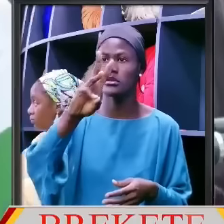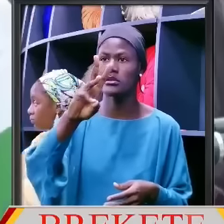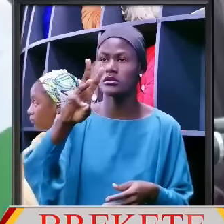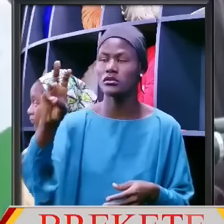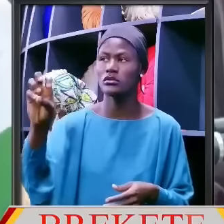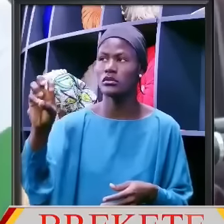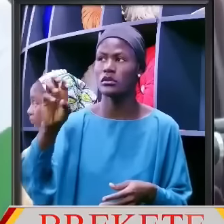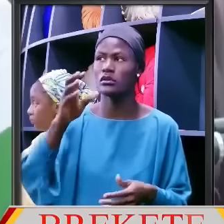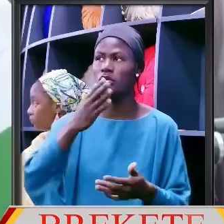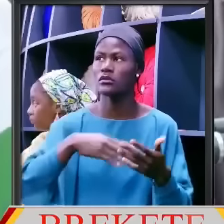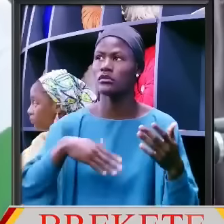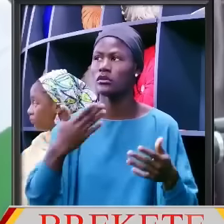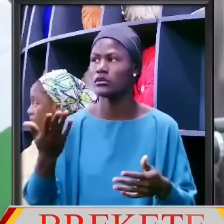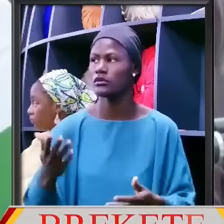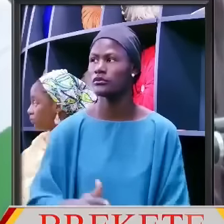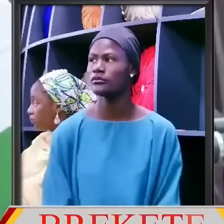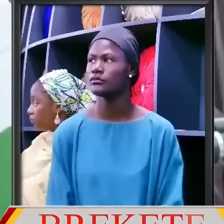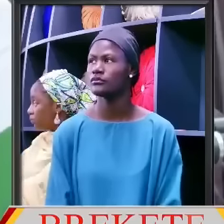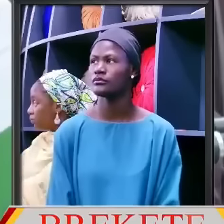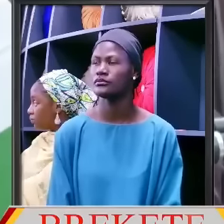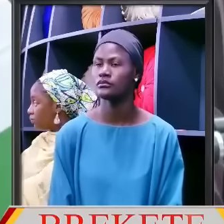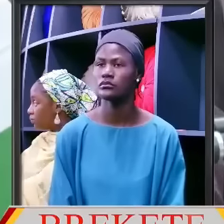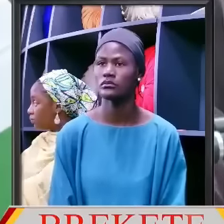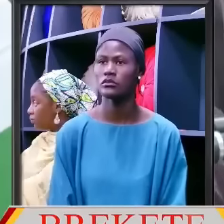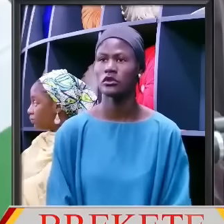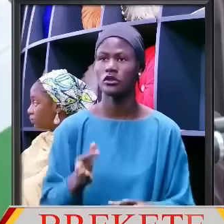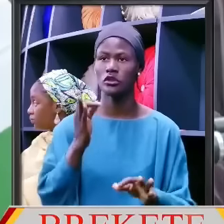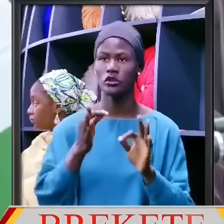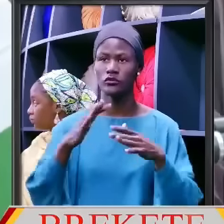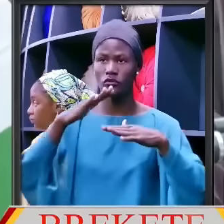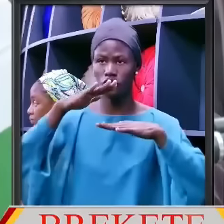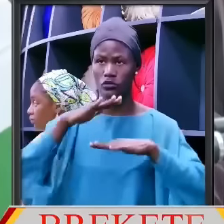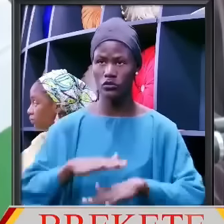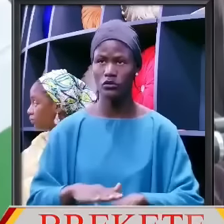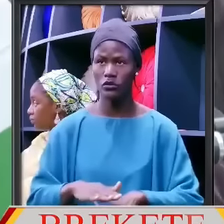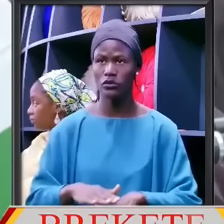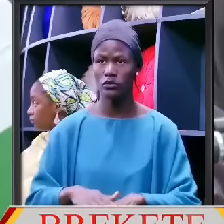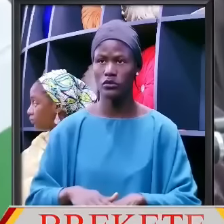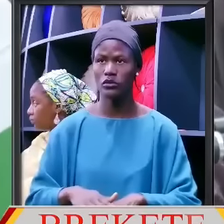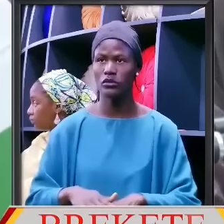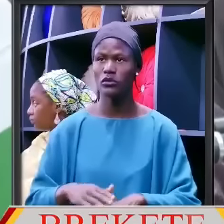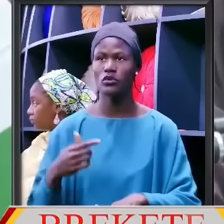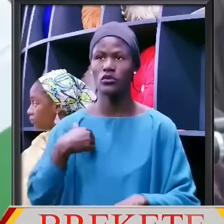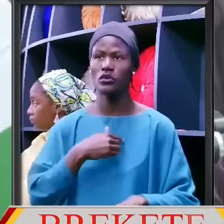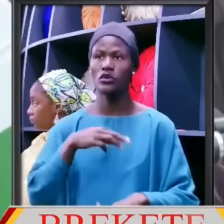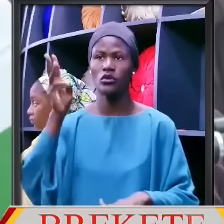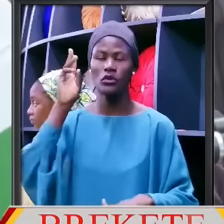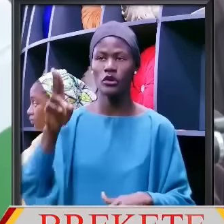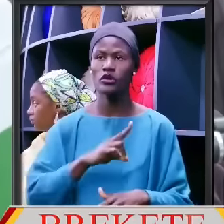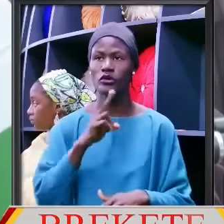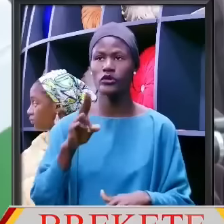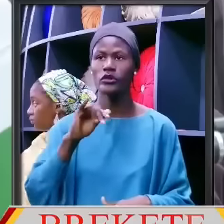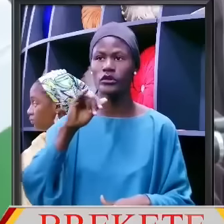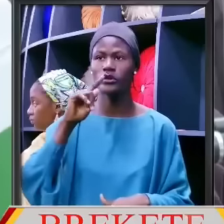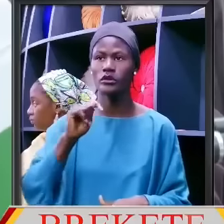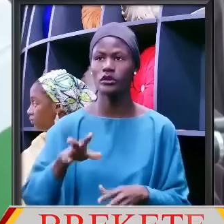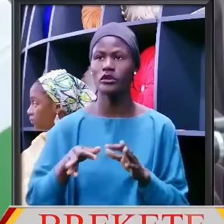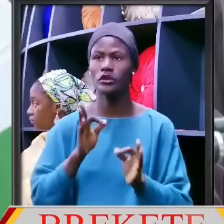1,600 and something. Uh-huh. If you drop down 1,500 something, we go use them. If